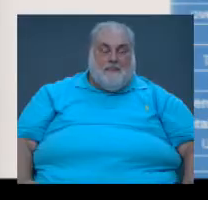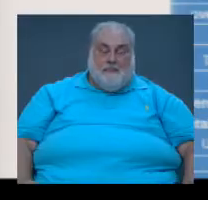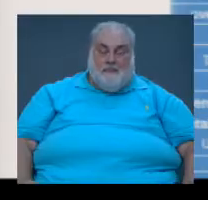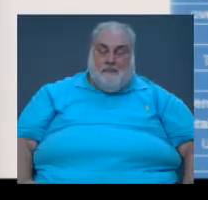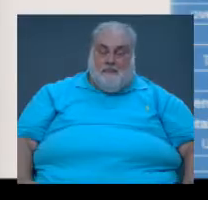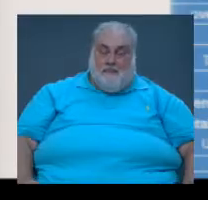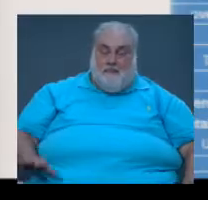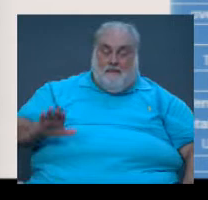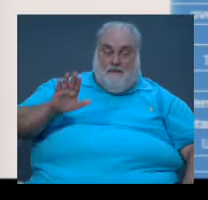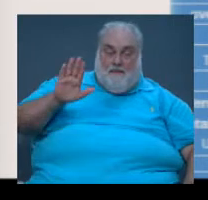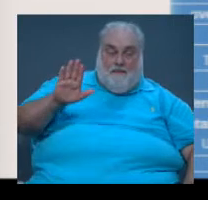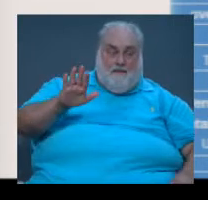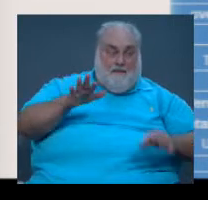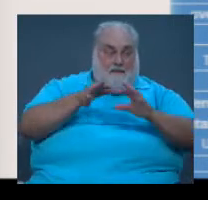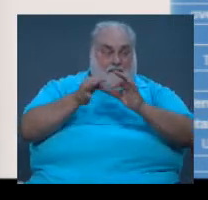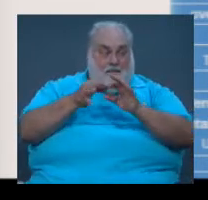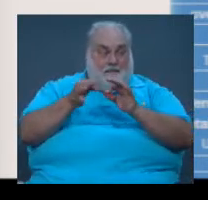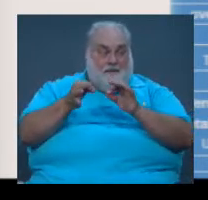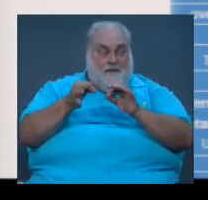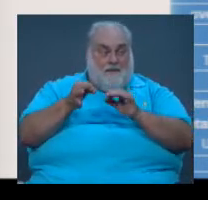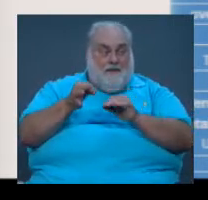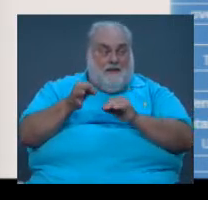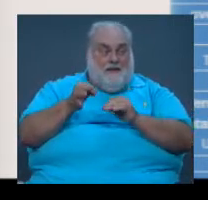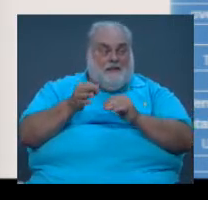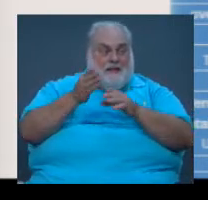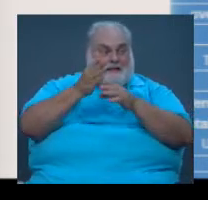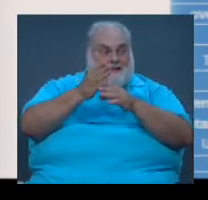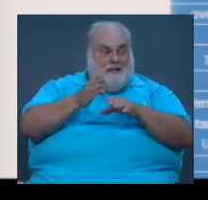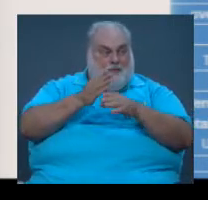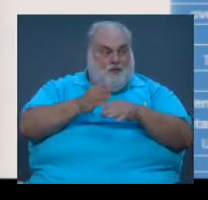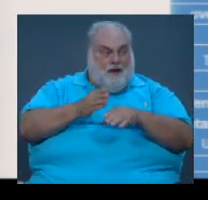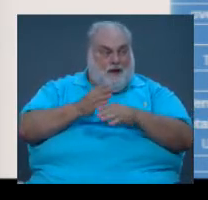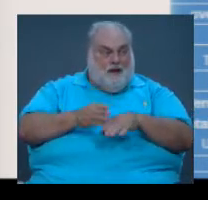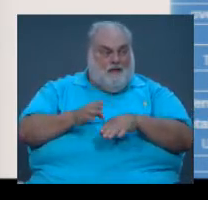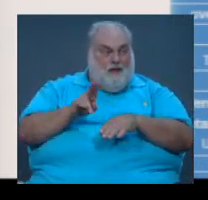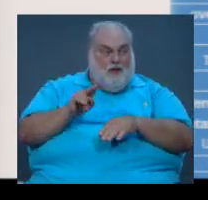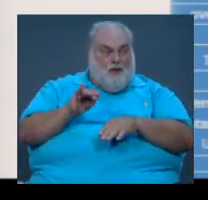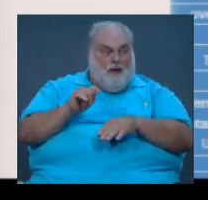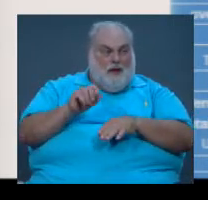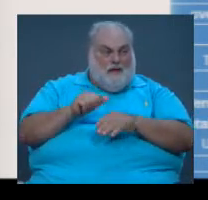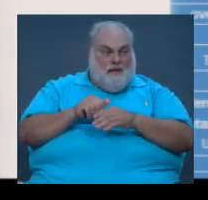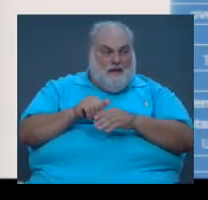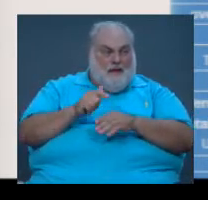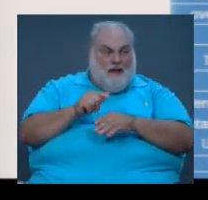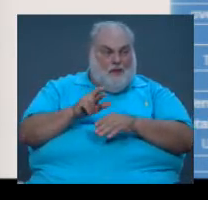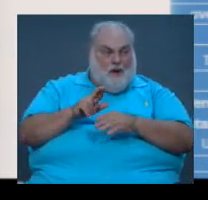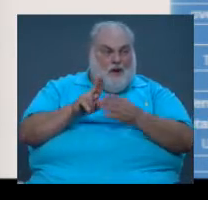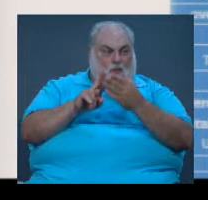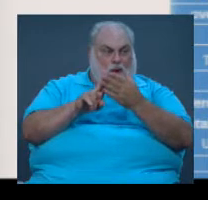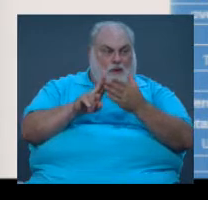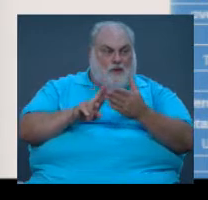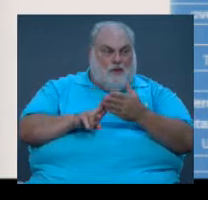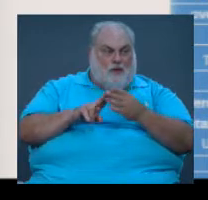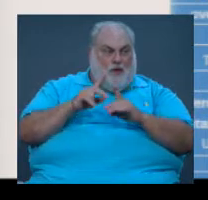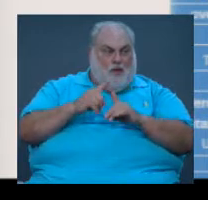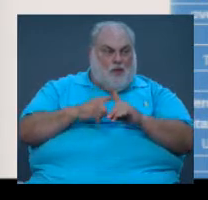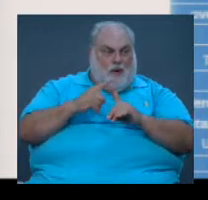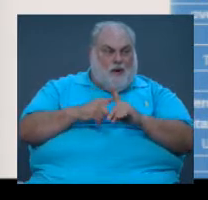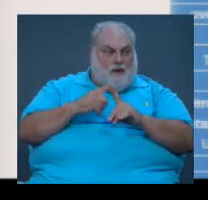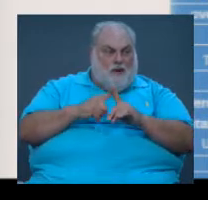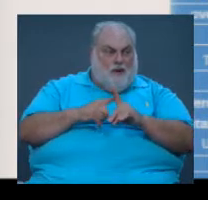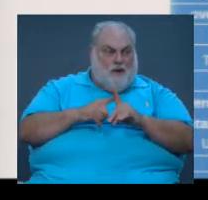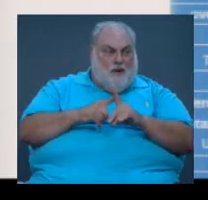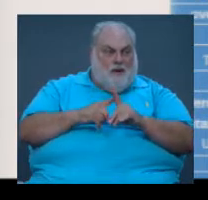speaking about, Director Wright, this is a breakdown of the units in Little Rock, registered rental units. And so